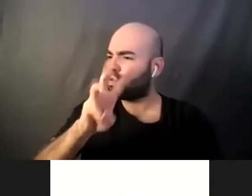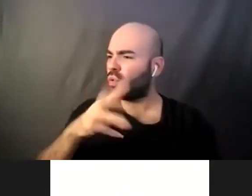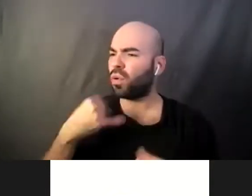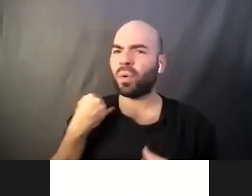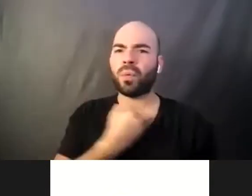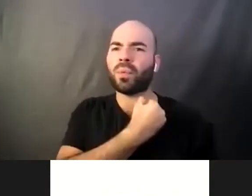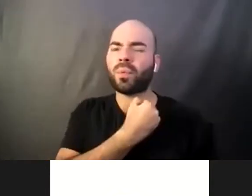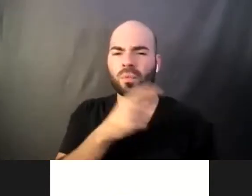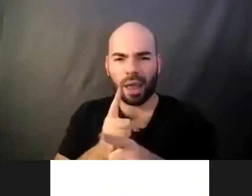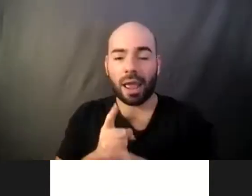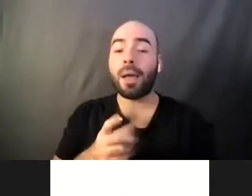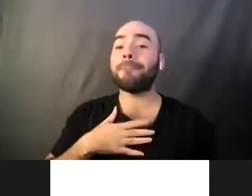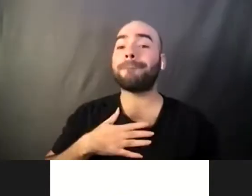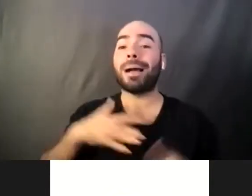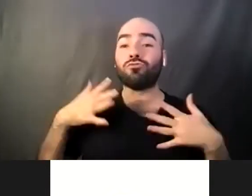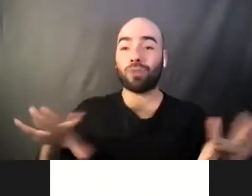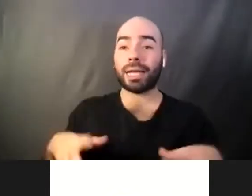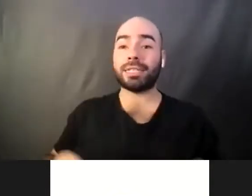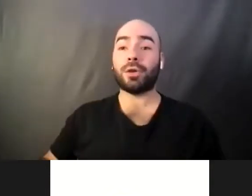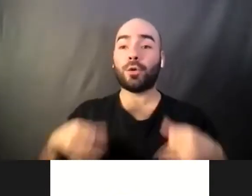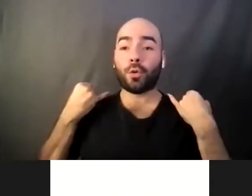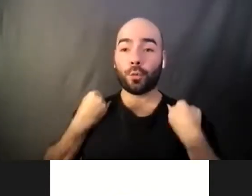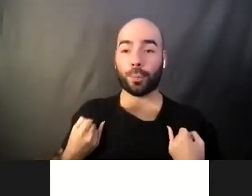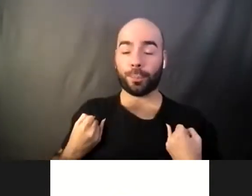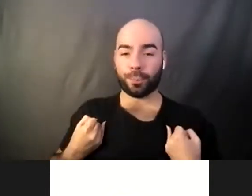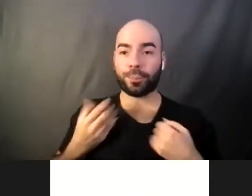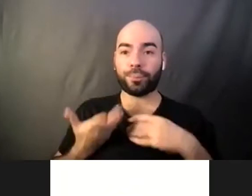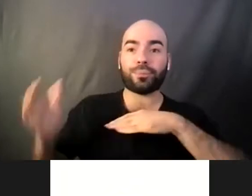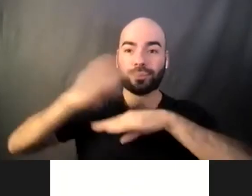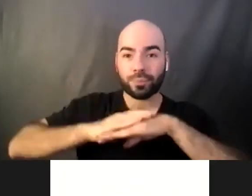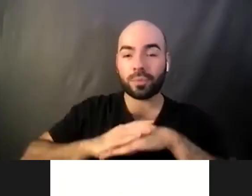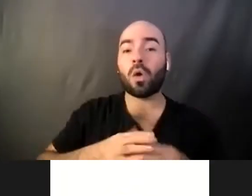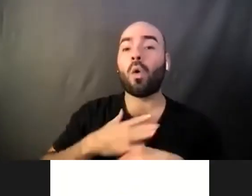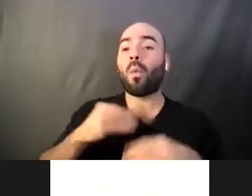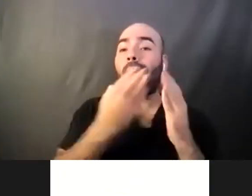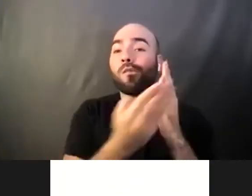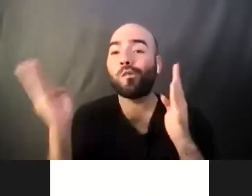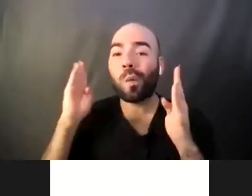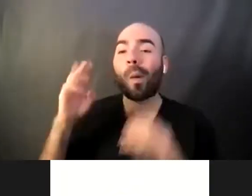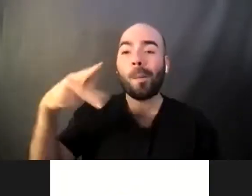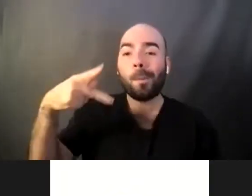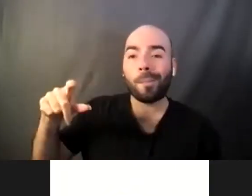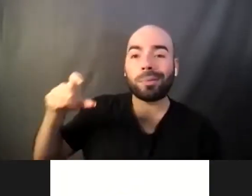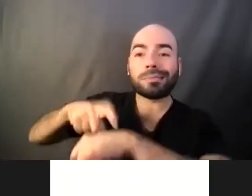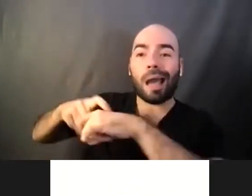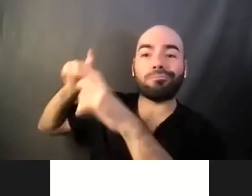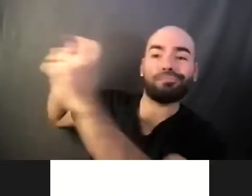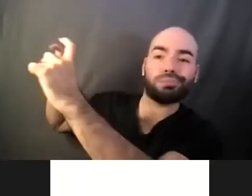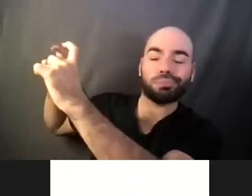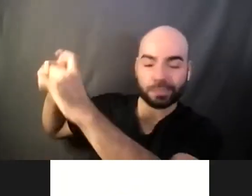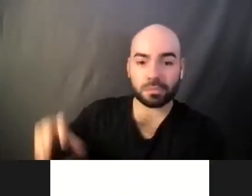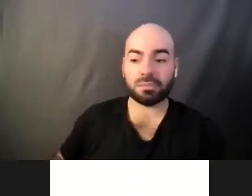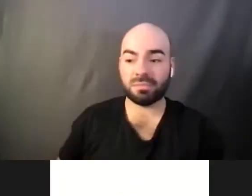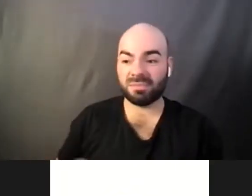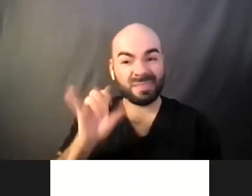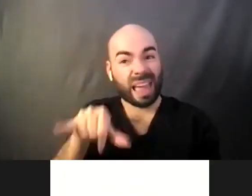a corduroy dress on top of it. I'm currently in a white room with a purple clock to my left-hand side, sitting in my office chair. Yeah, that's